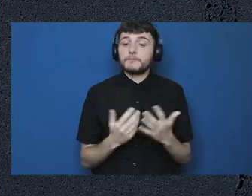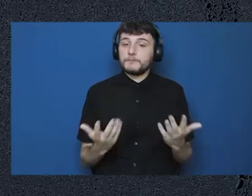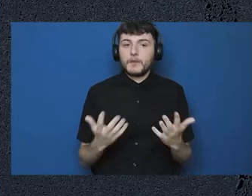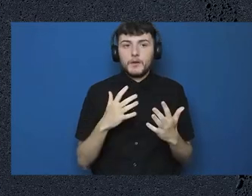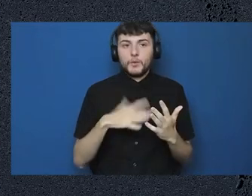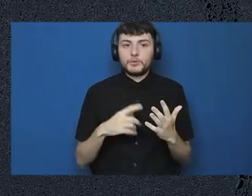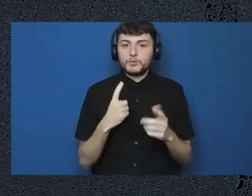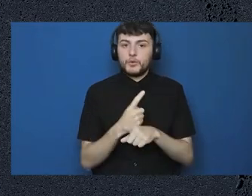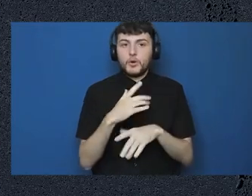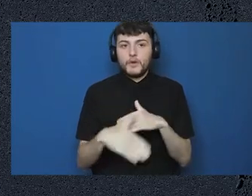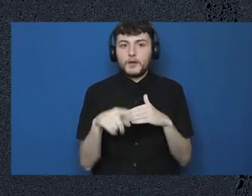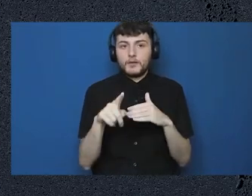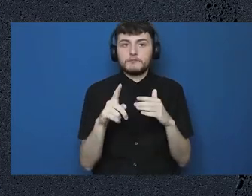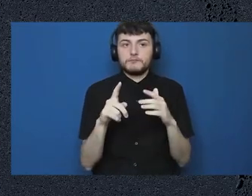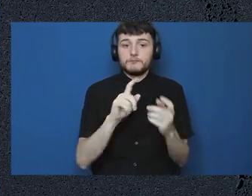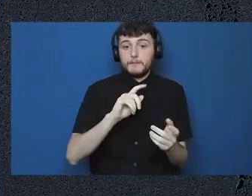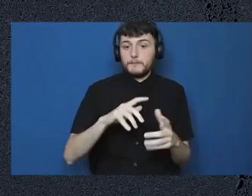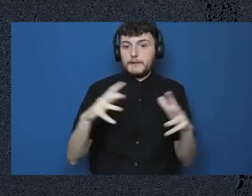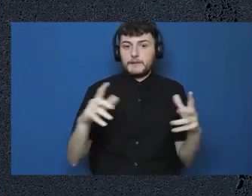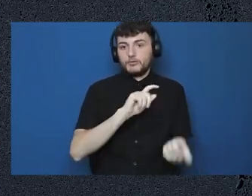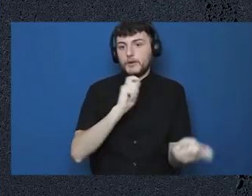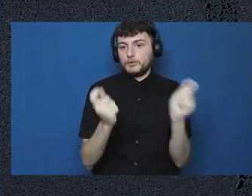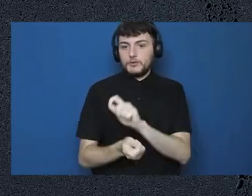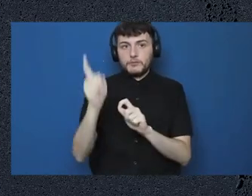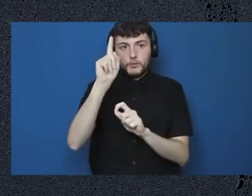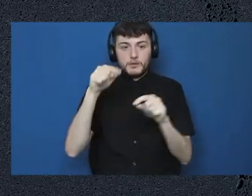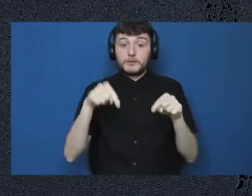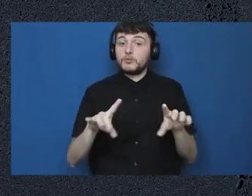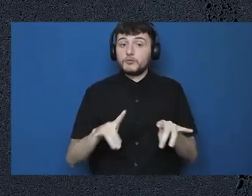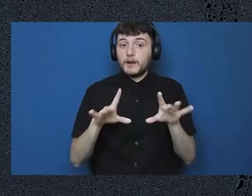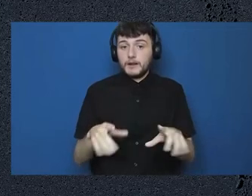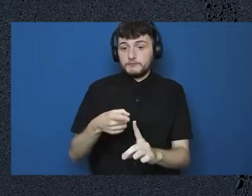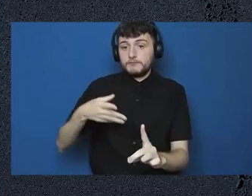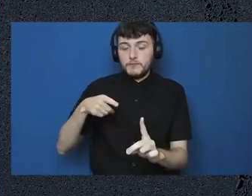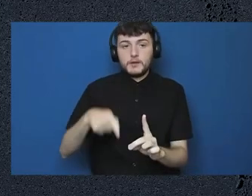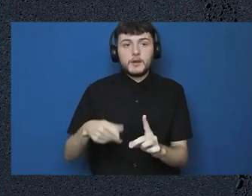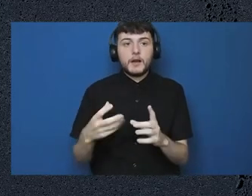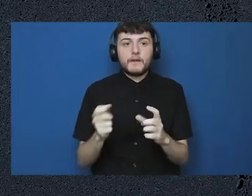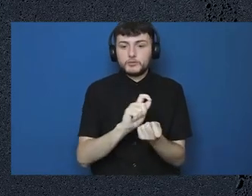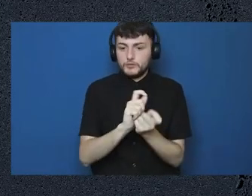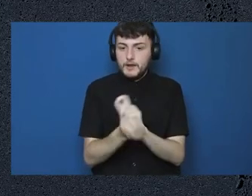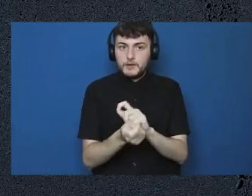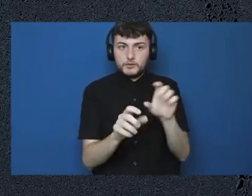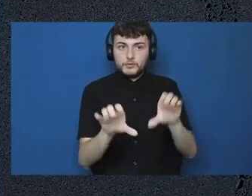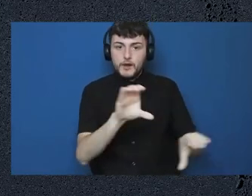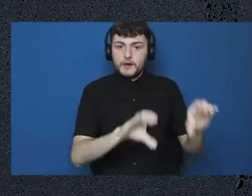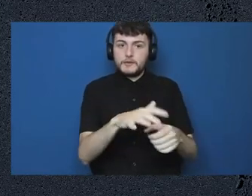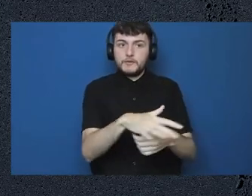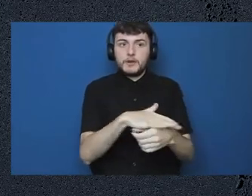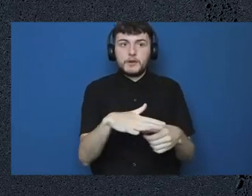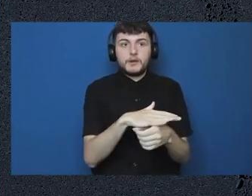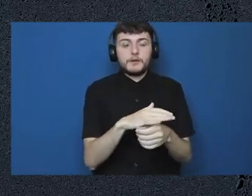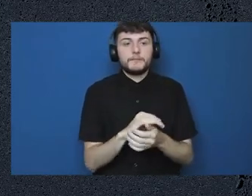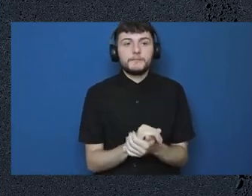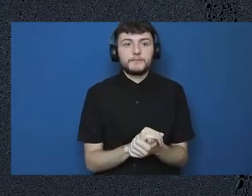and particularly in Australia, there's some fantastic work that's happening to change science. We're not talking about changing